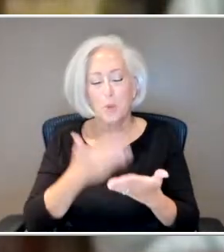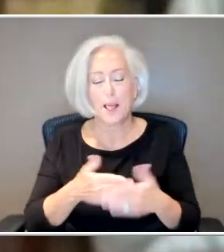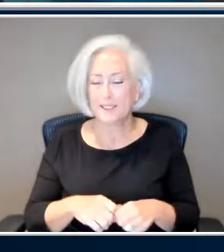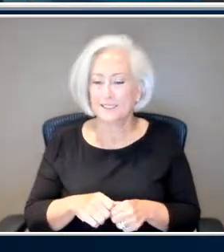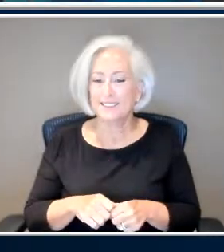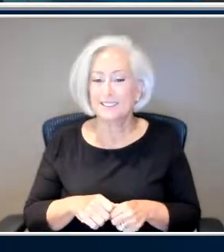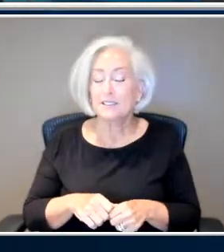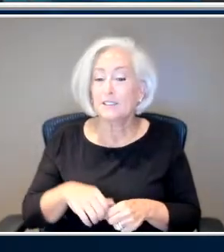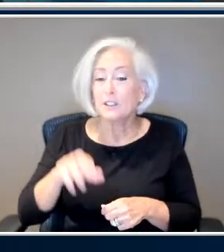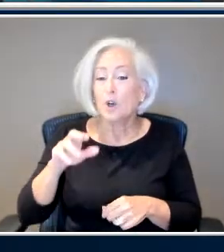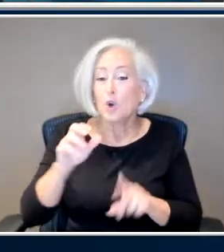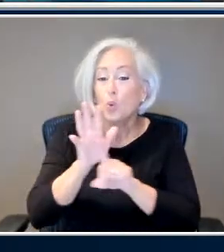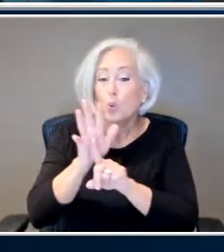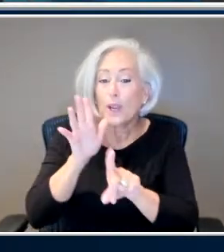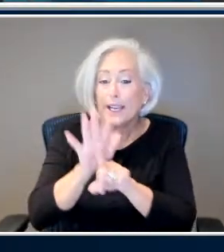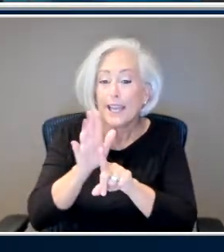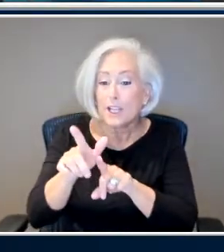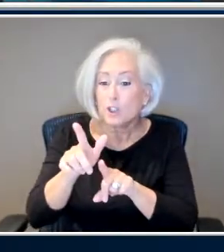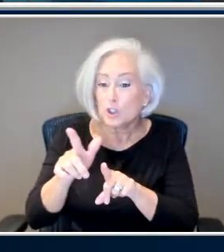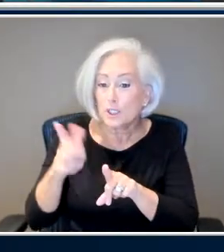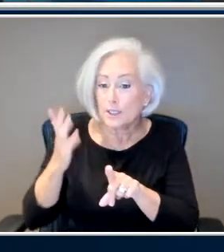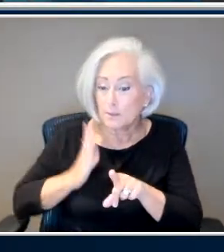about radiation? Any side effects to that?